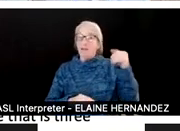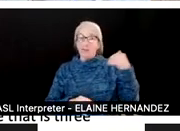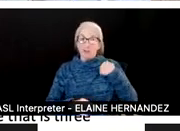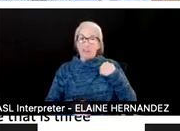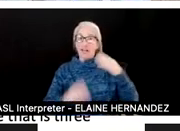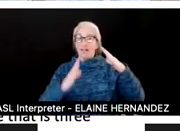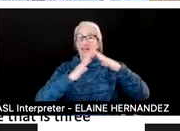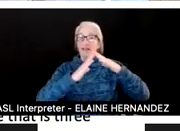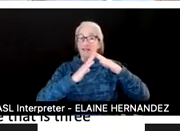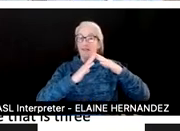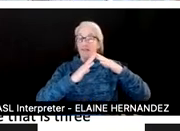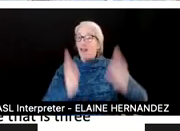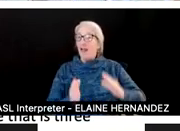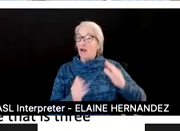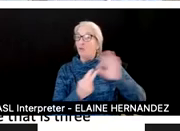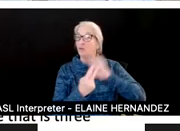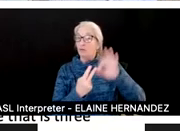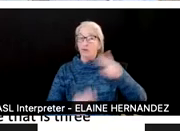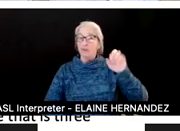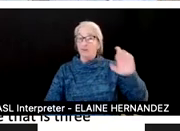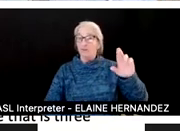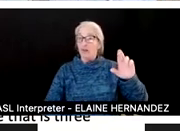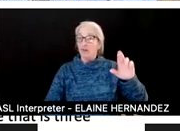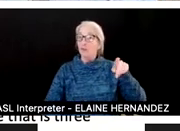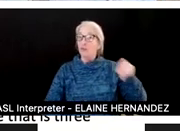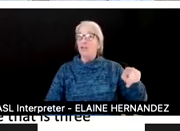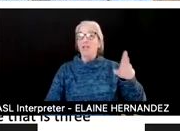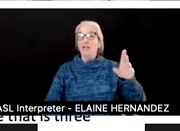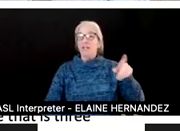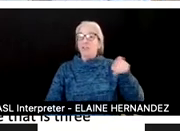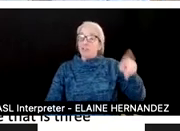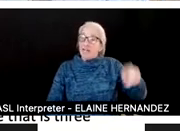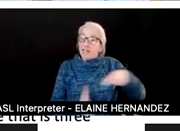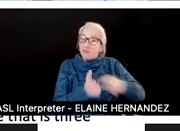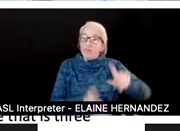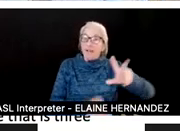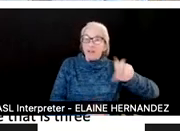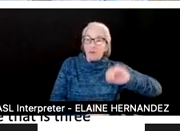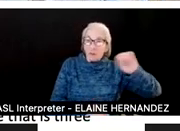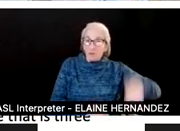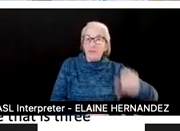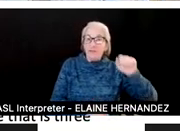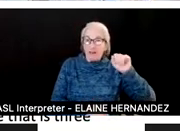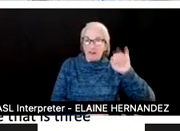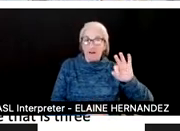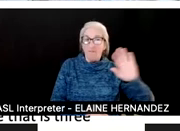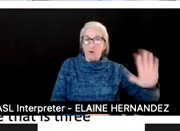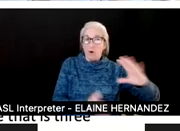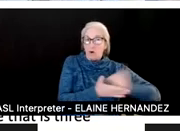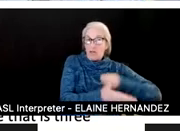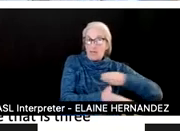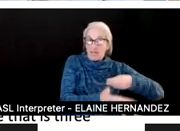Alice's income, he adds her income, the $800, to the amount of voucher she's getting,